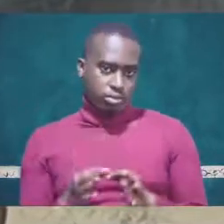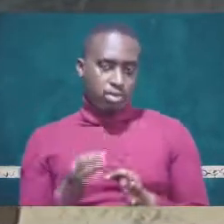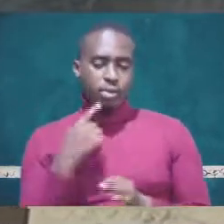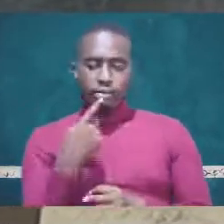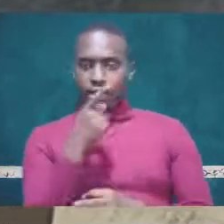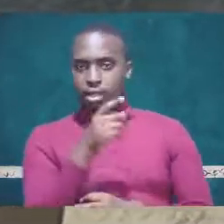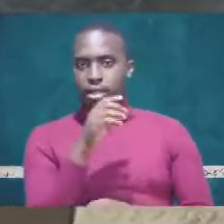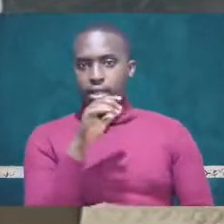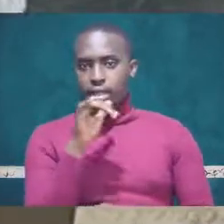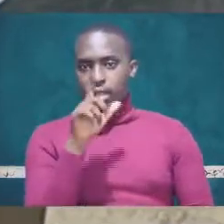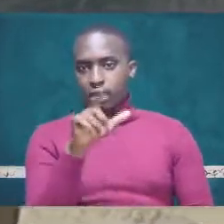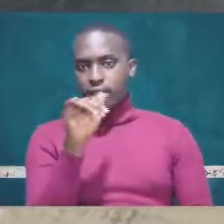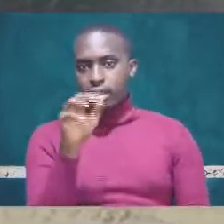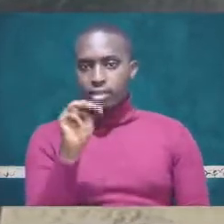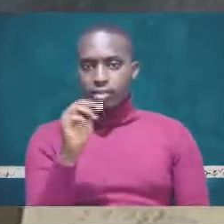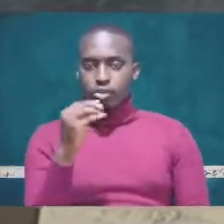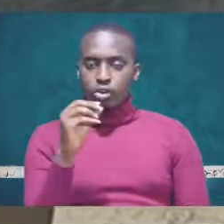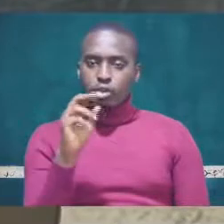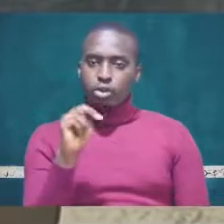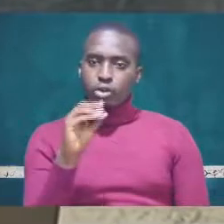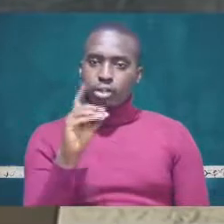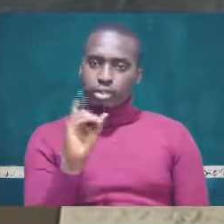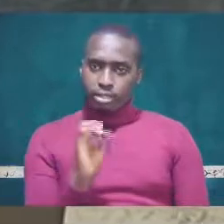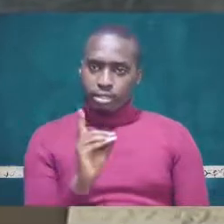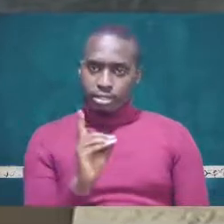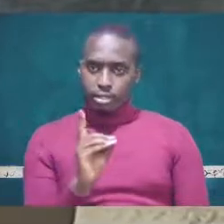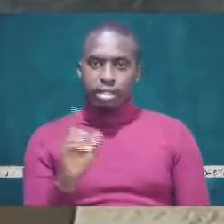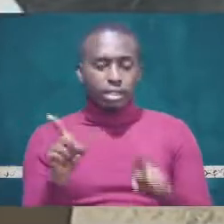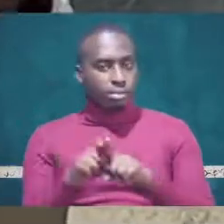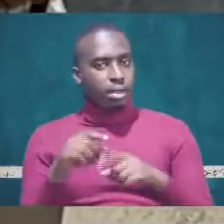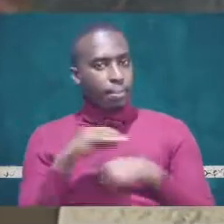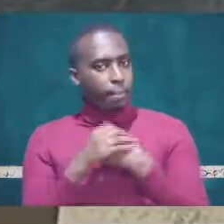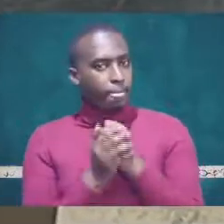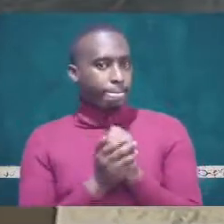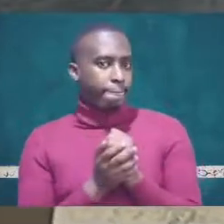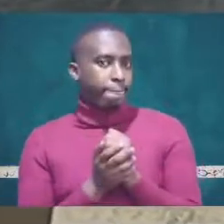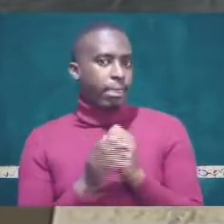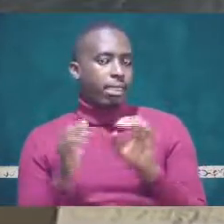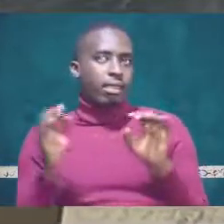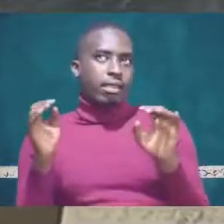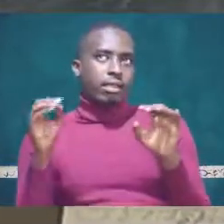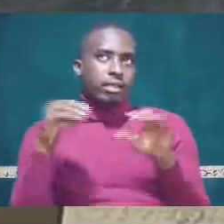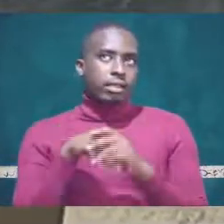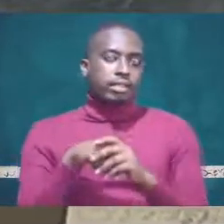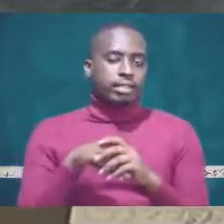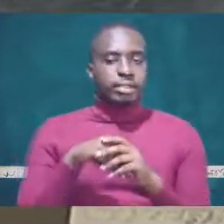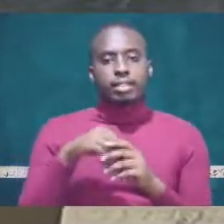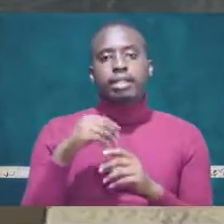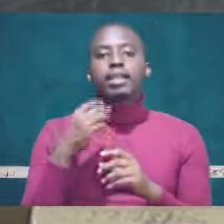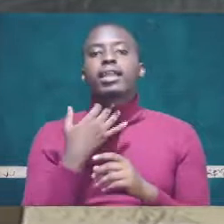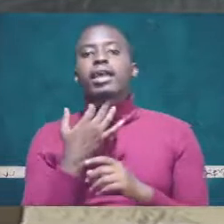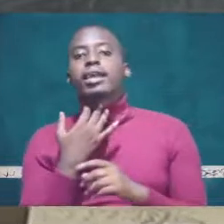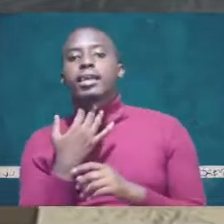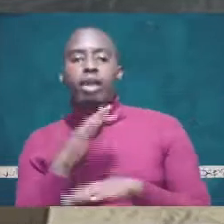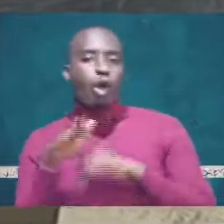lymph nodes contains what you call lymphocytes. So they are normally found in armpits, they are found in the neck, in the